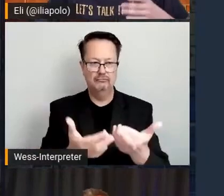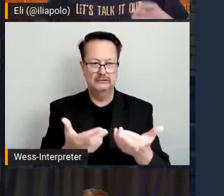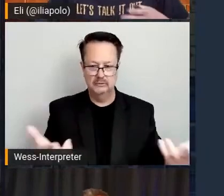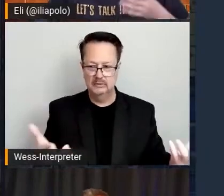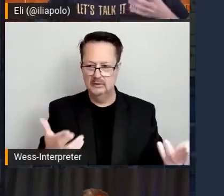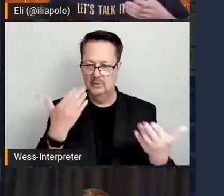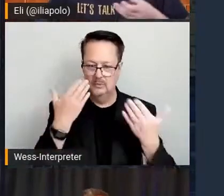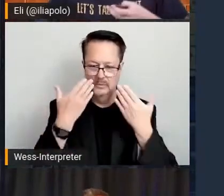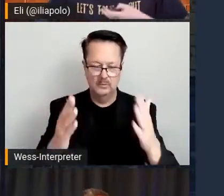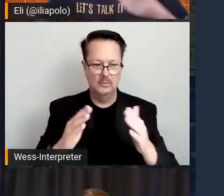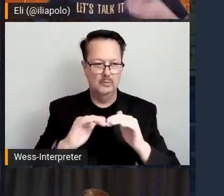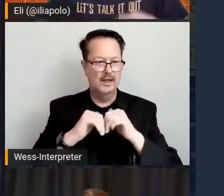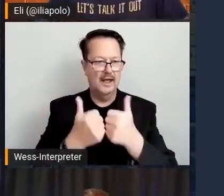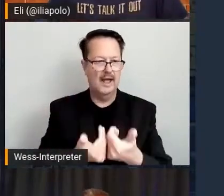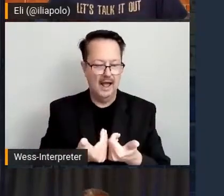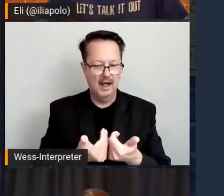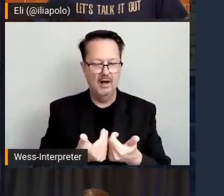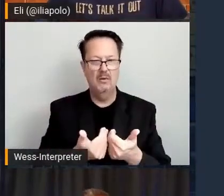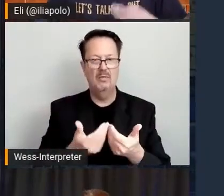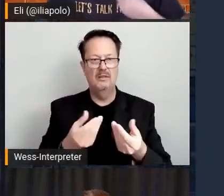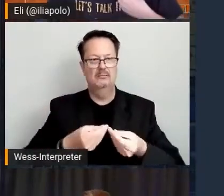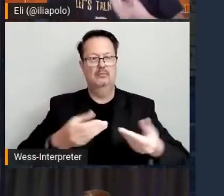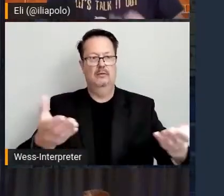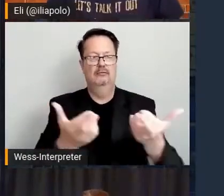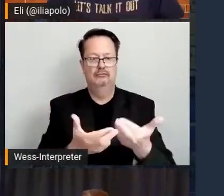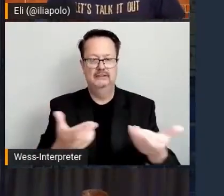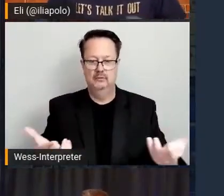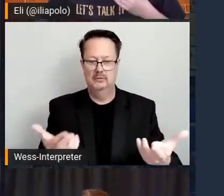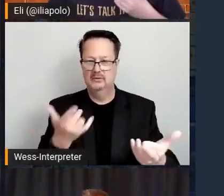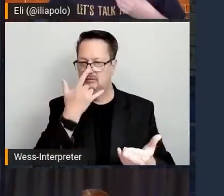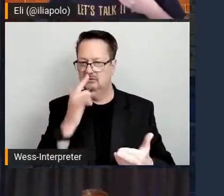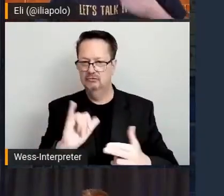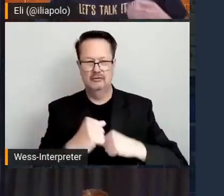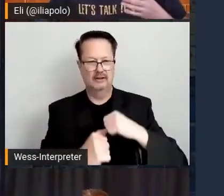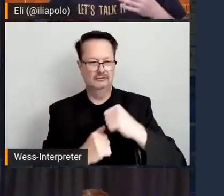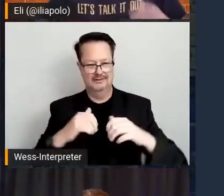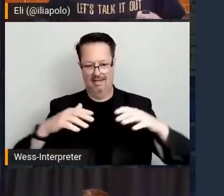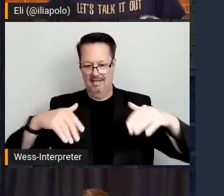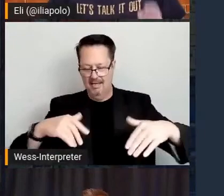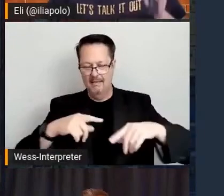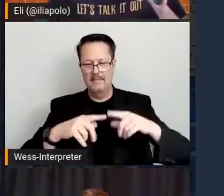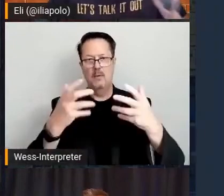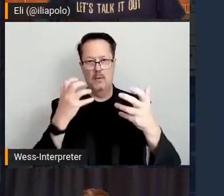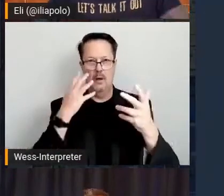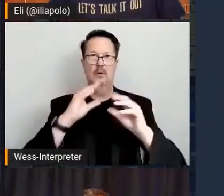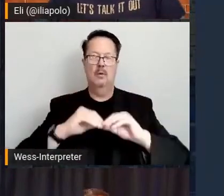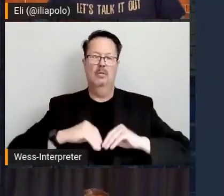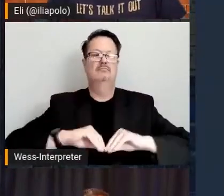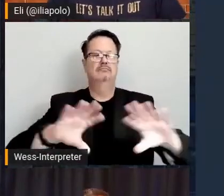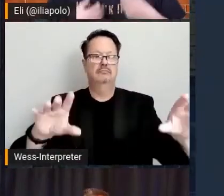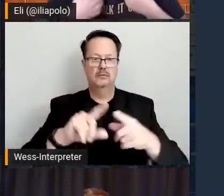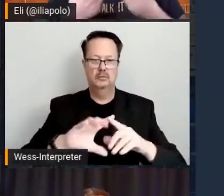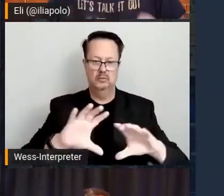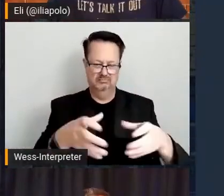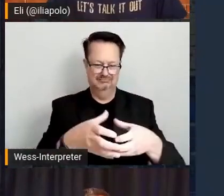the deployment resource is structured, but what we do know is that we want that deployment to deploy a container. That is our intent, and that's